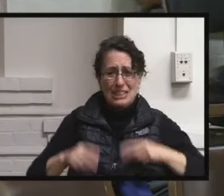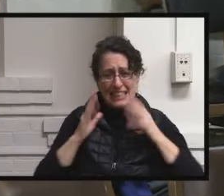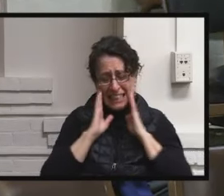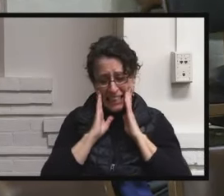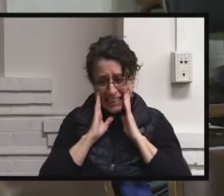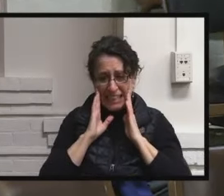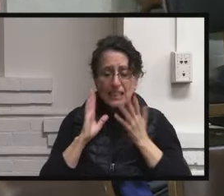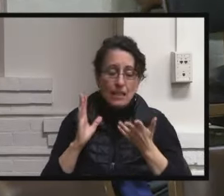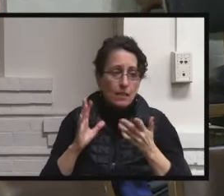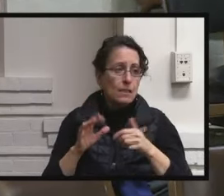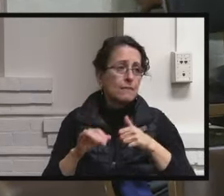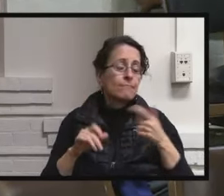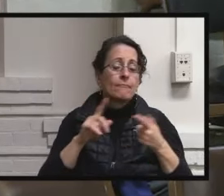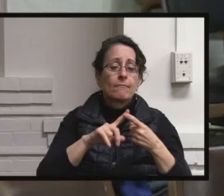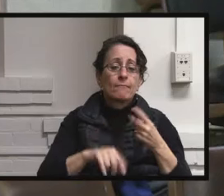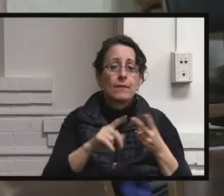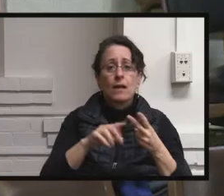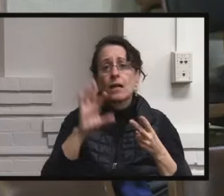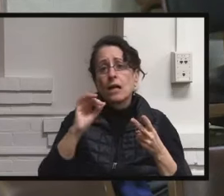taking advantage of that, not everybody,